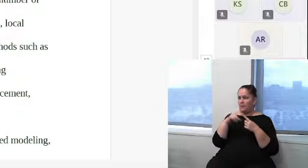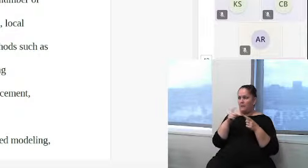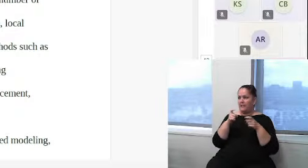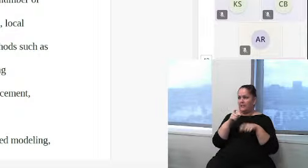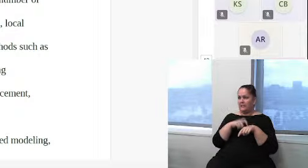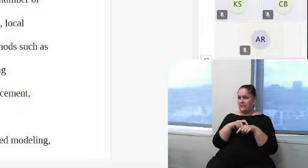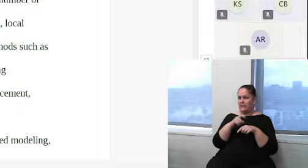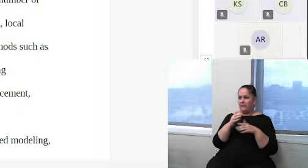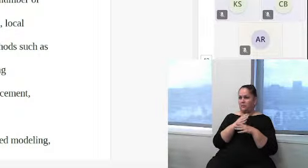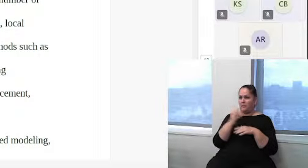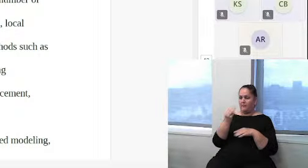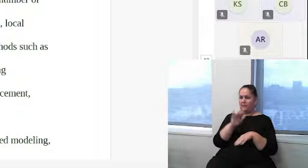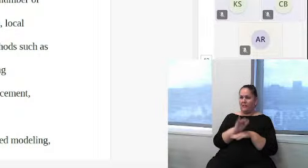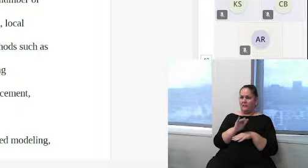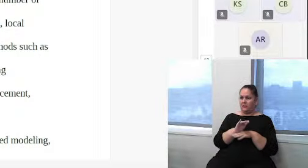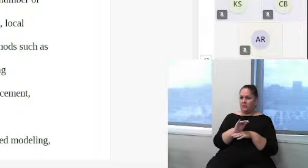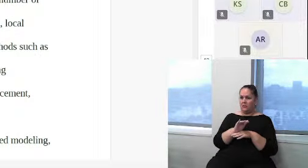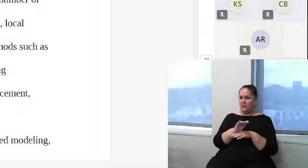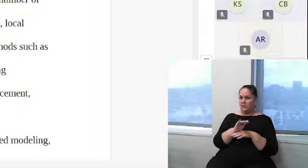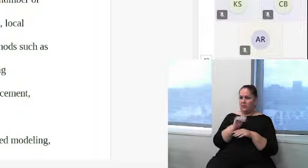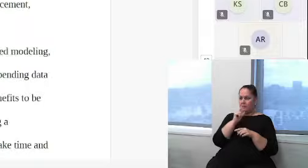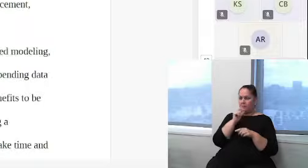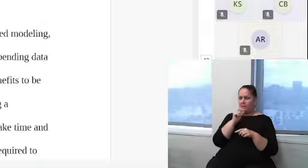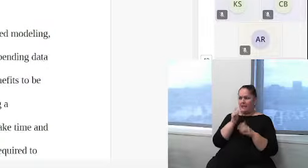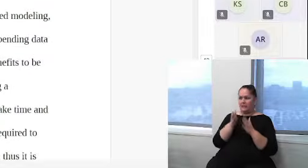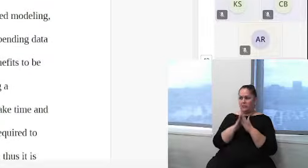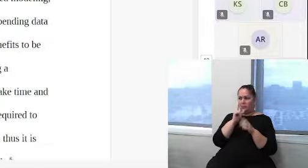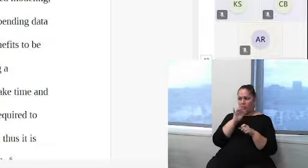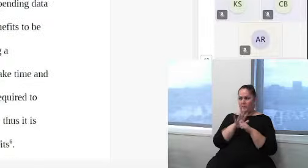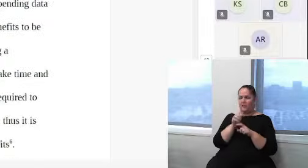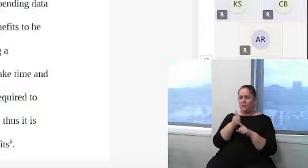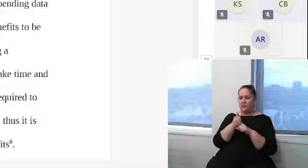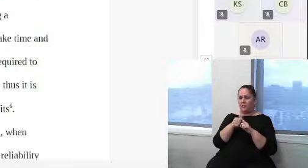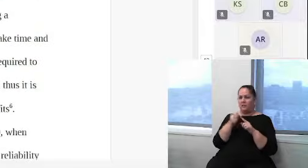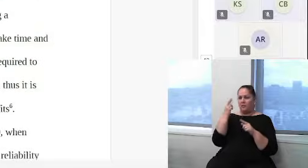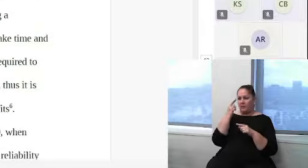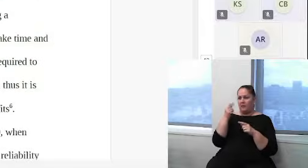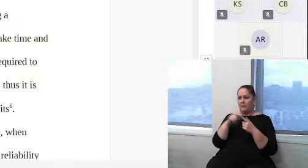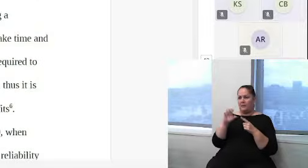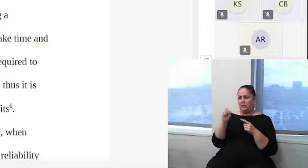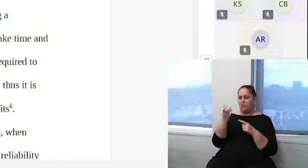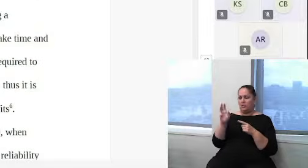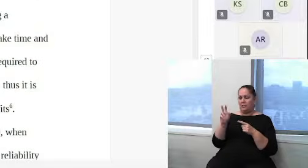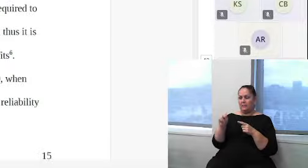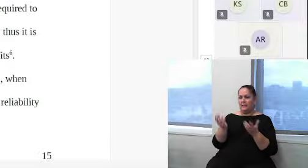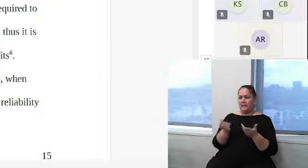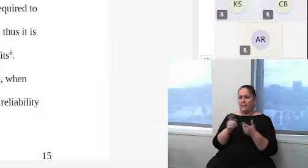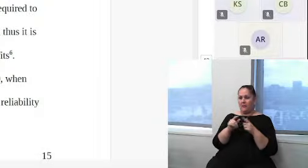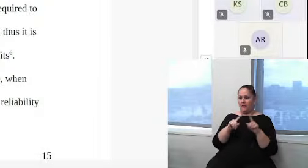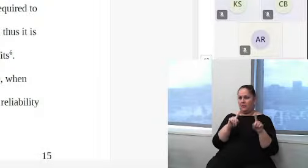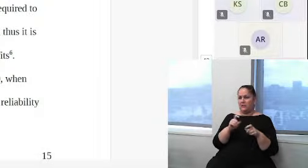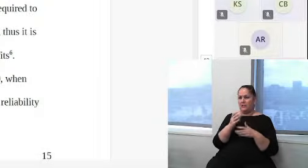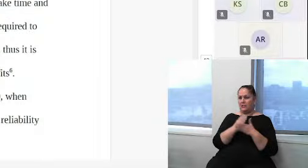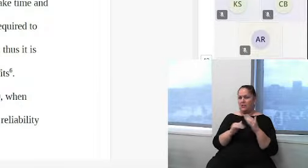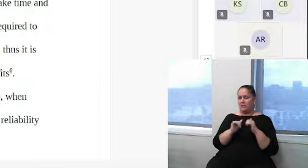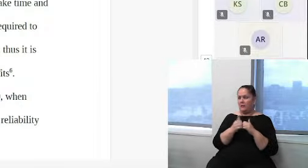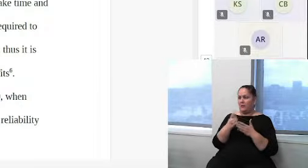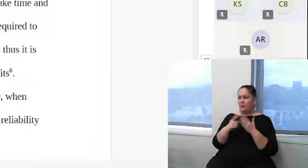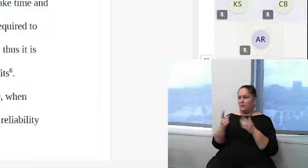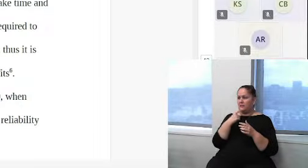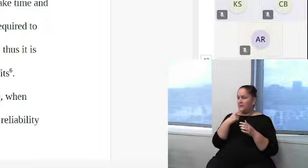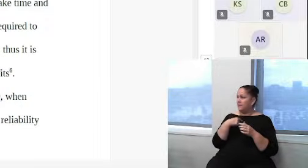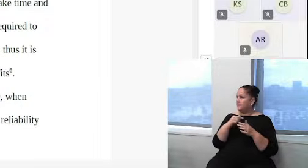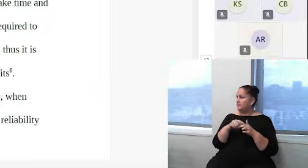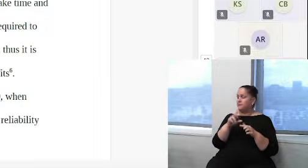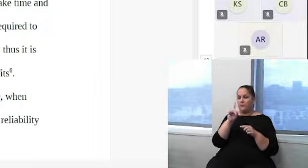want to think about managing the time between now and Monday afternoon. I'm not asking you to commit yourself, but I realize that there's Mr. Shearman here that will have to be examined